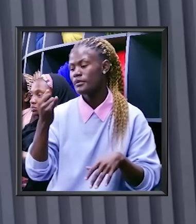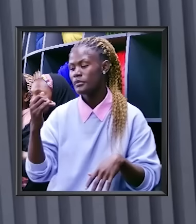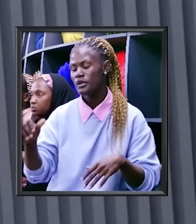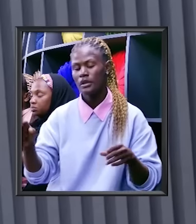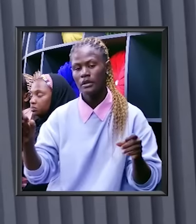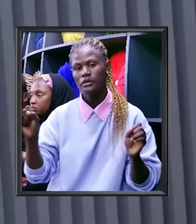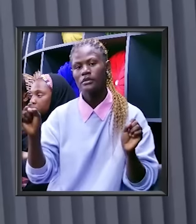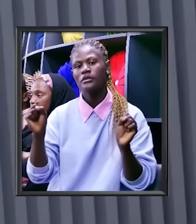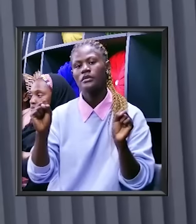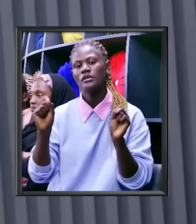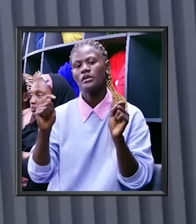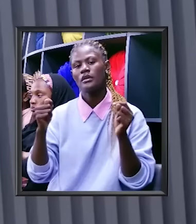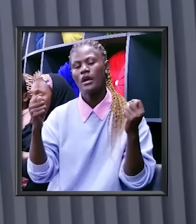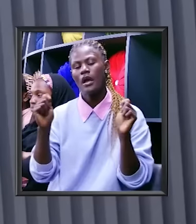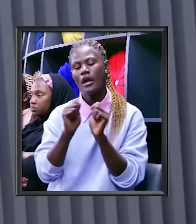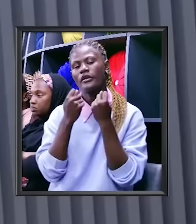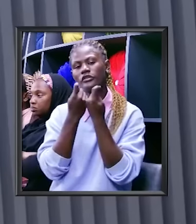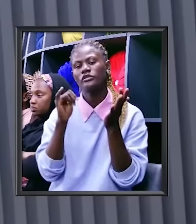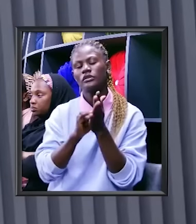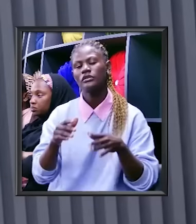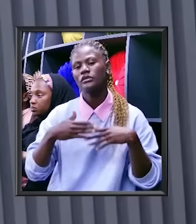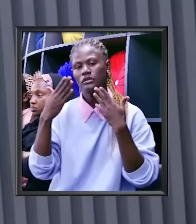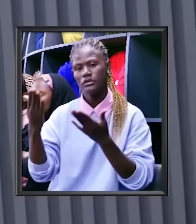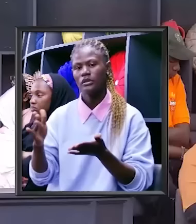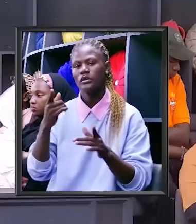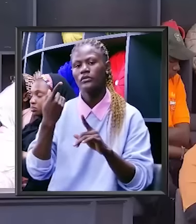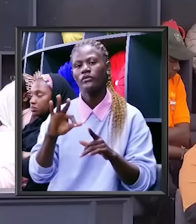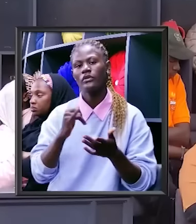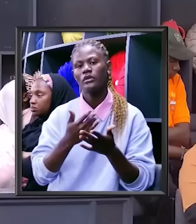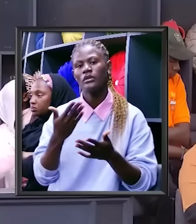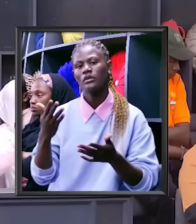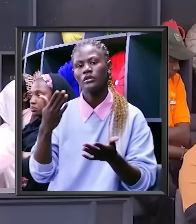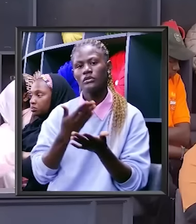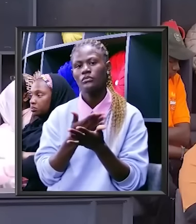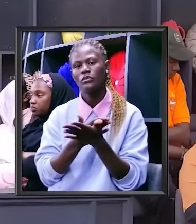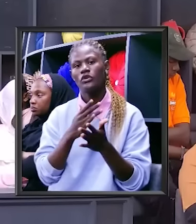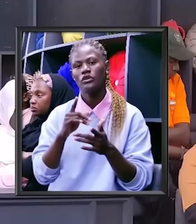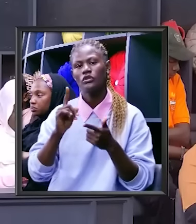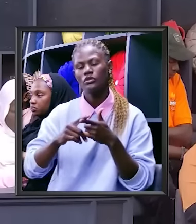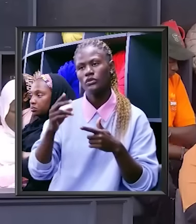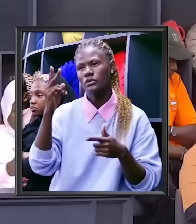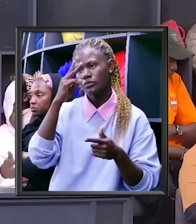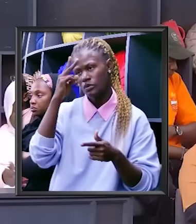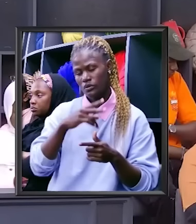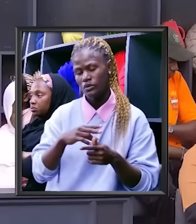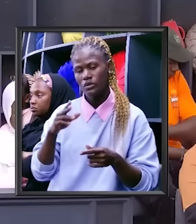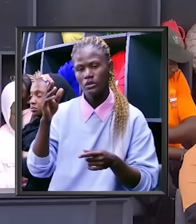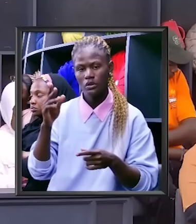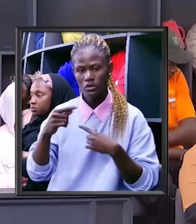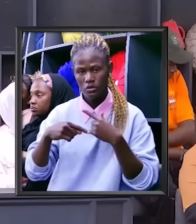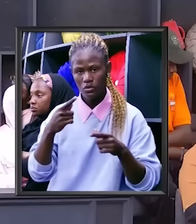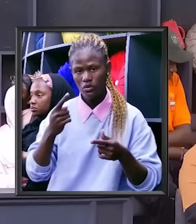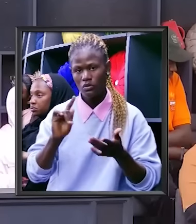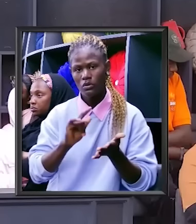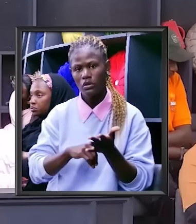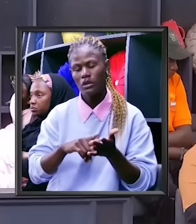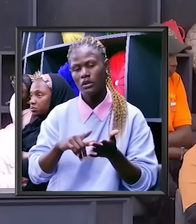taken for this money to be rescued, as suggested by somebody who has the experience, let's also go that way. While we